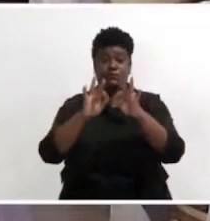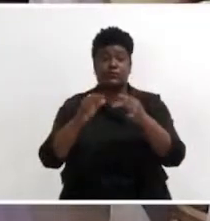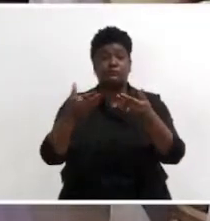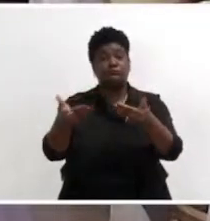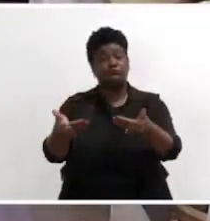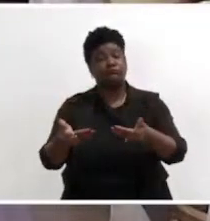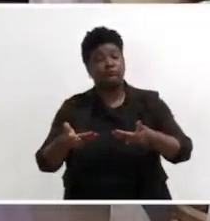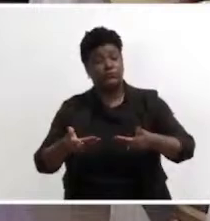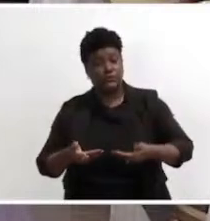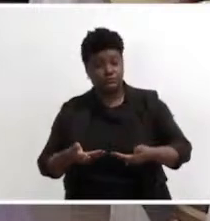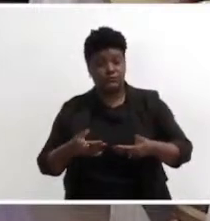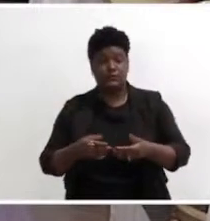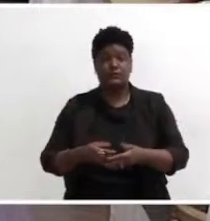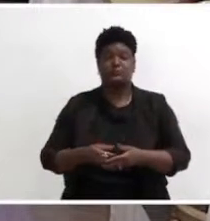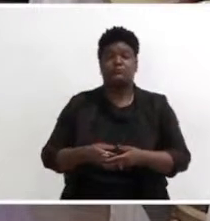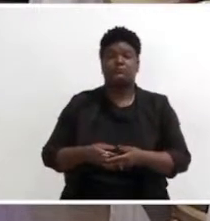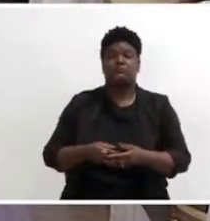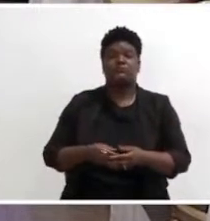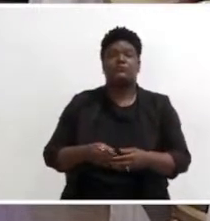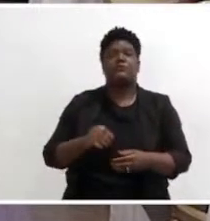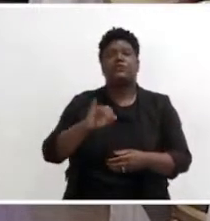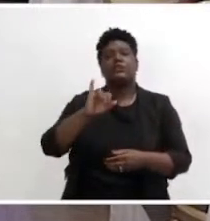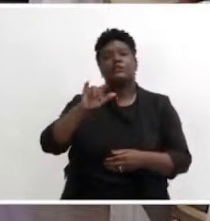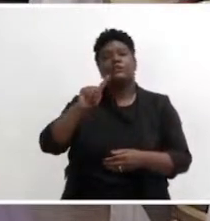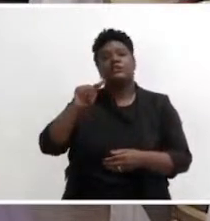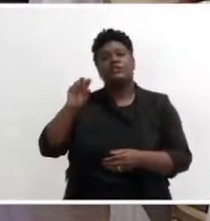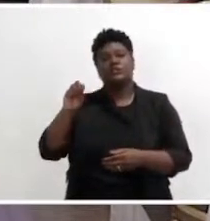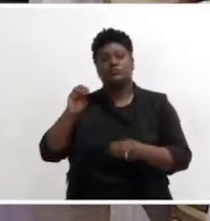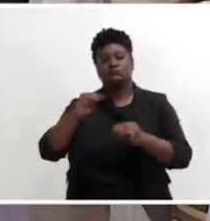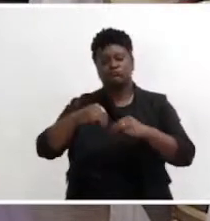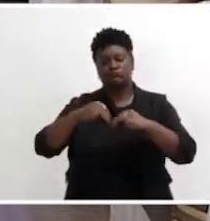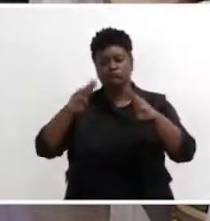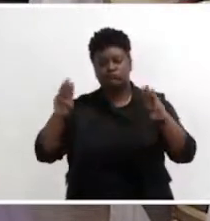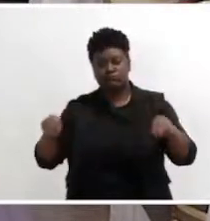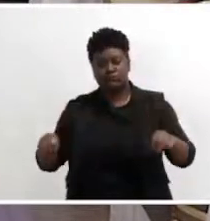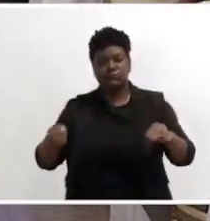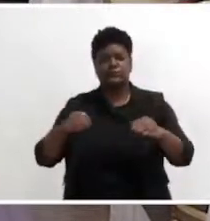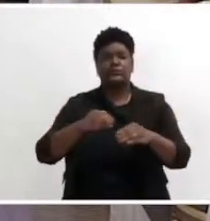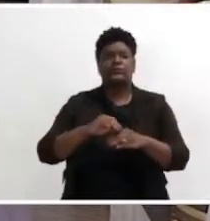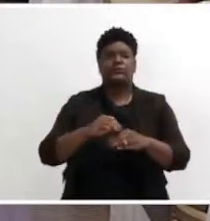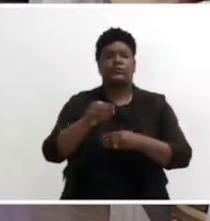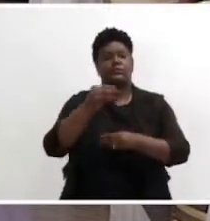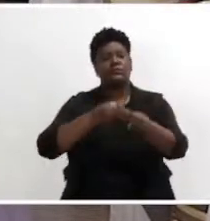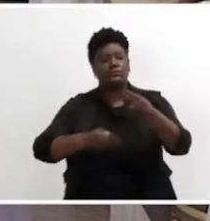el licenciado Ito Bisonó, ministro de Industria, Comercio y MIPYMES.